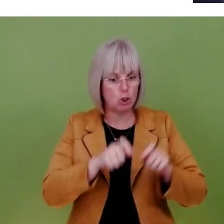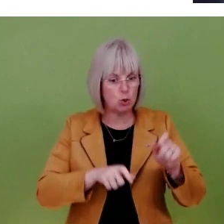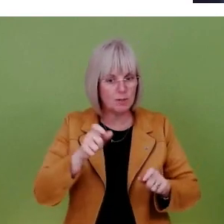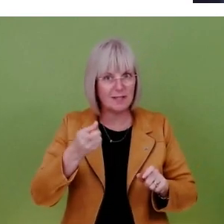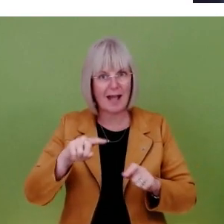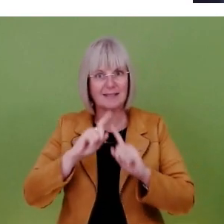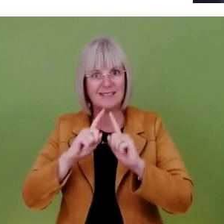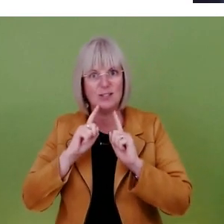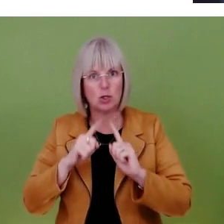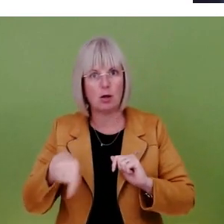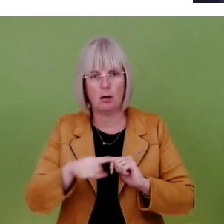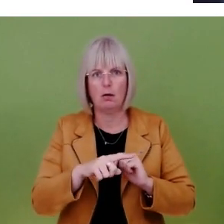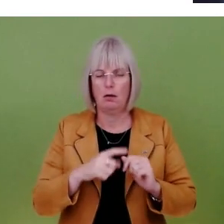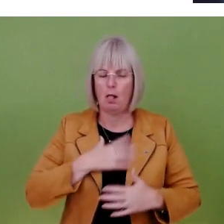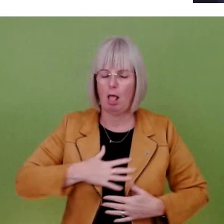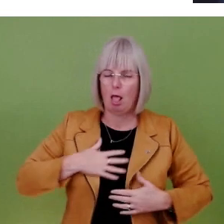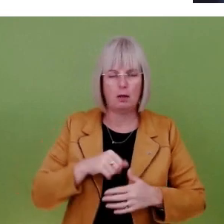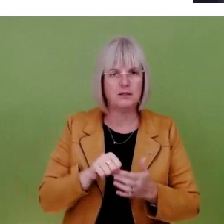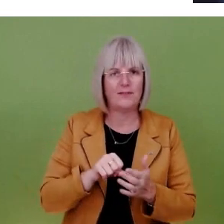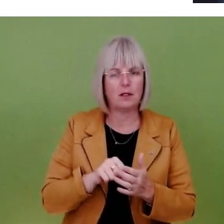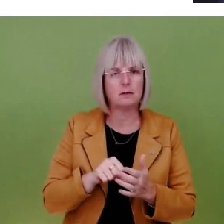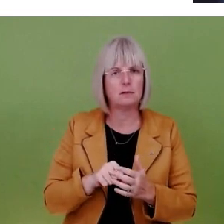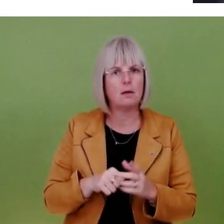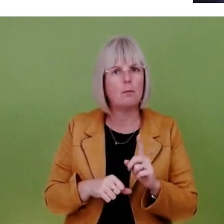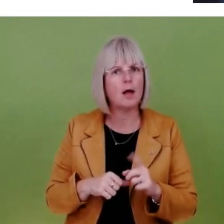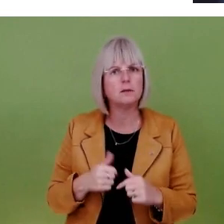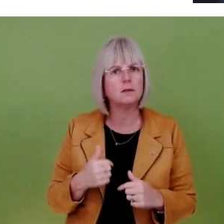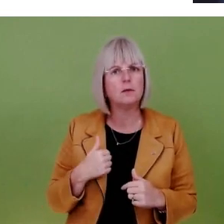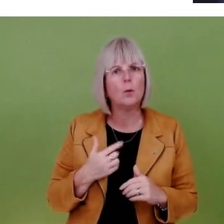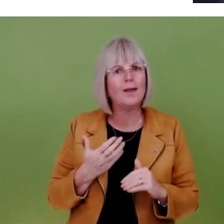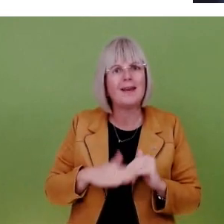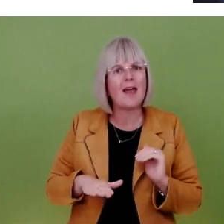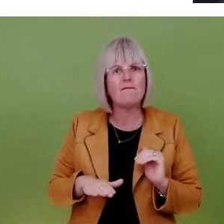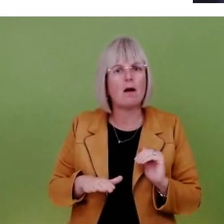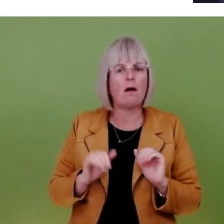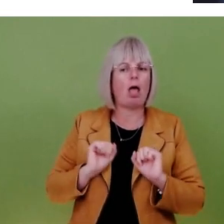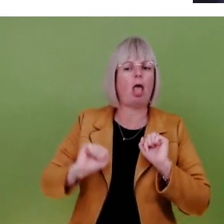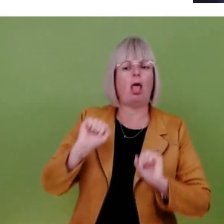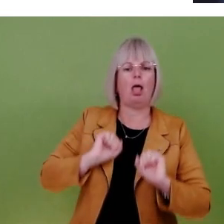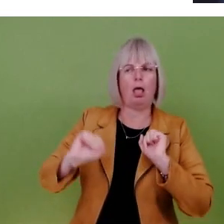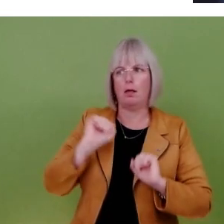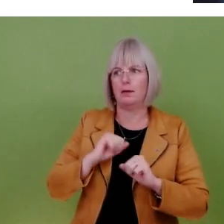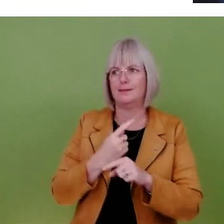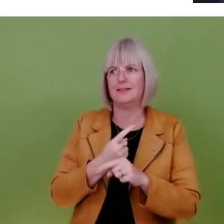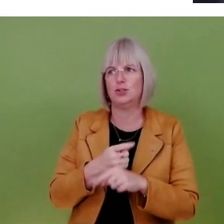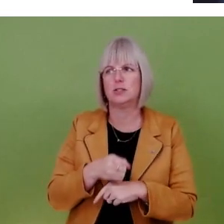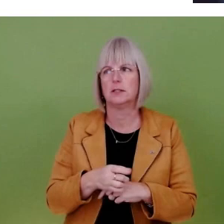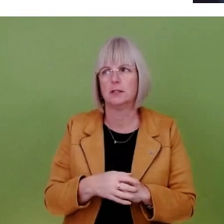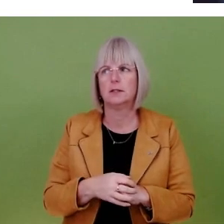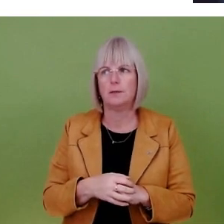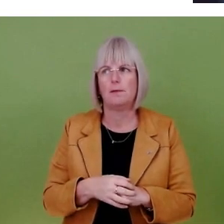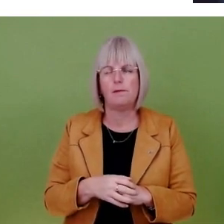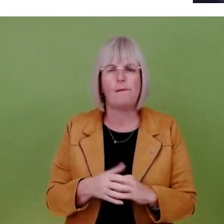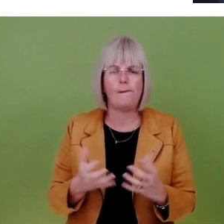issues, but we would never shy away from teaching this. And it's the same with issues of marginalisation, discrimination